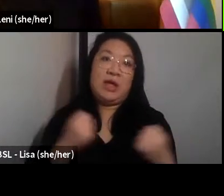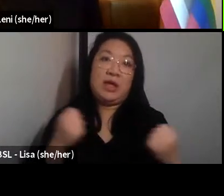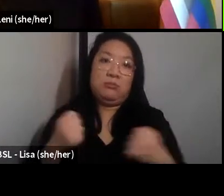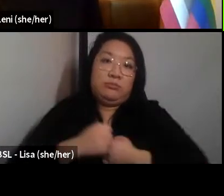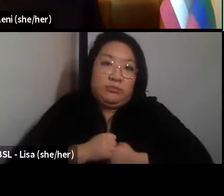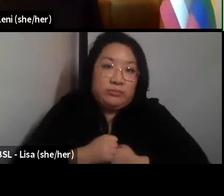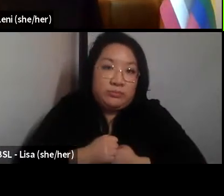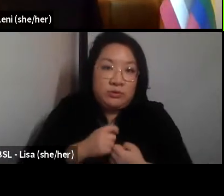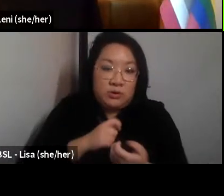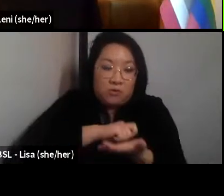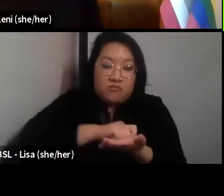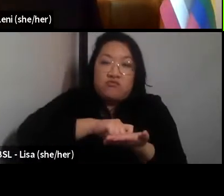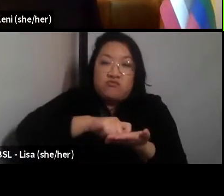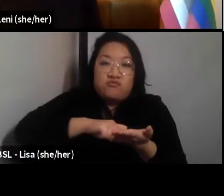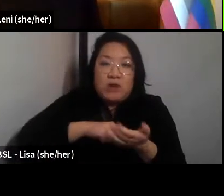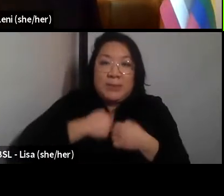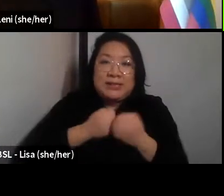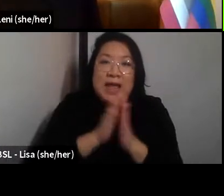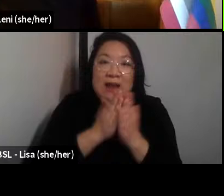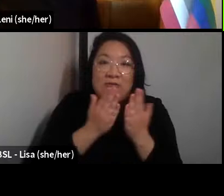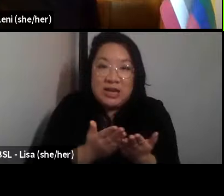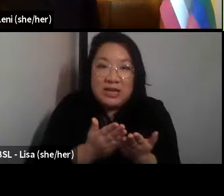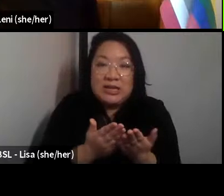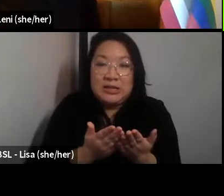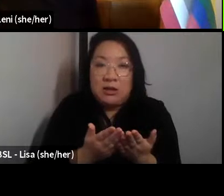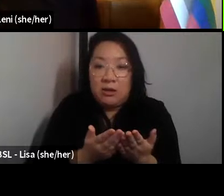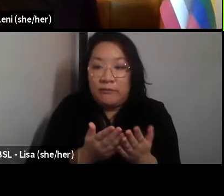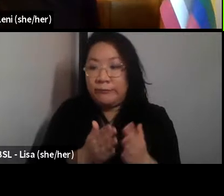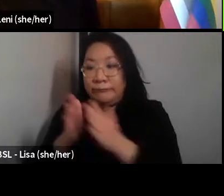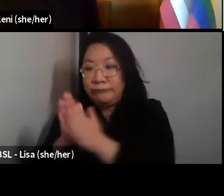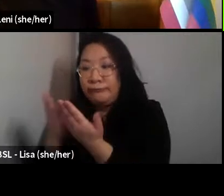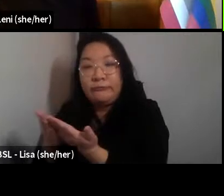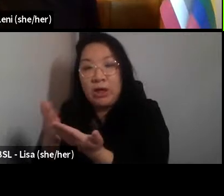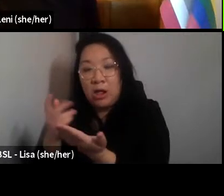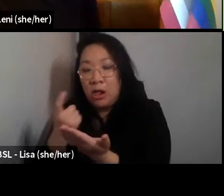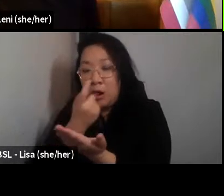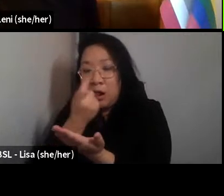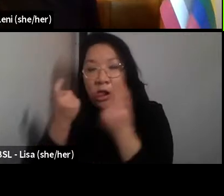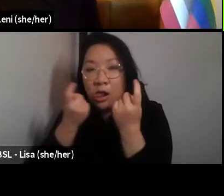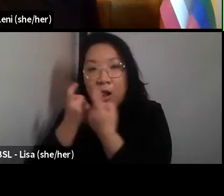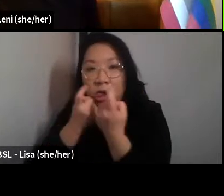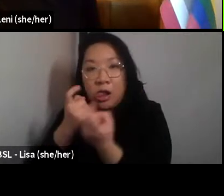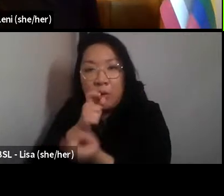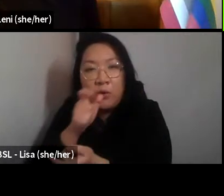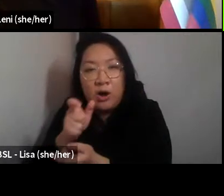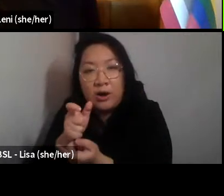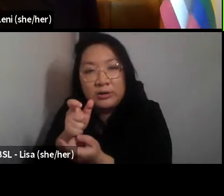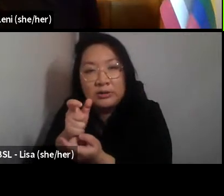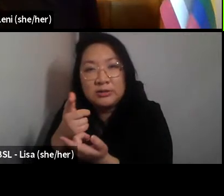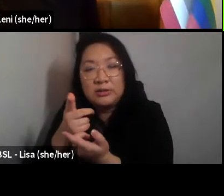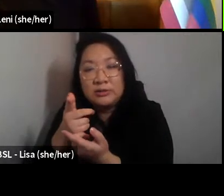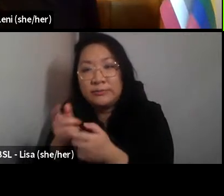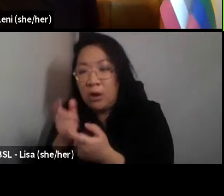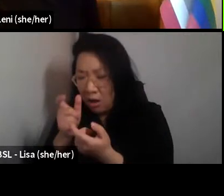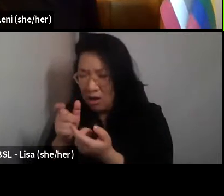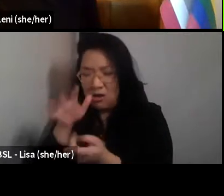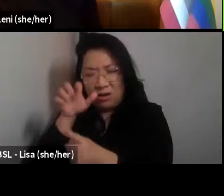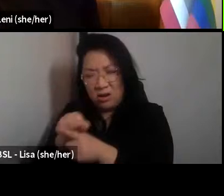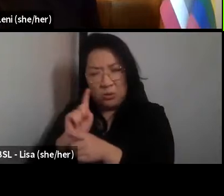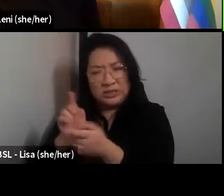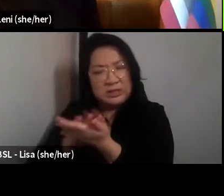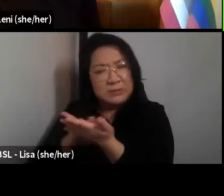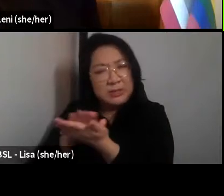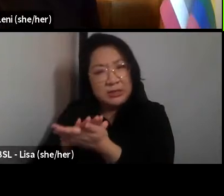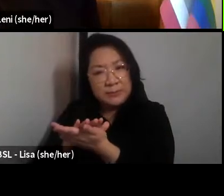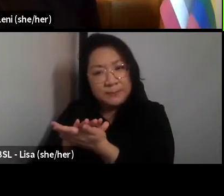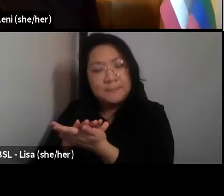word up in a dictionary because I thought, I think this is the word. And then I looked it up online. And